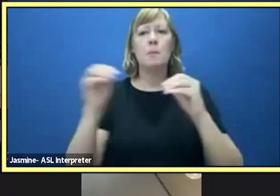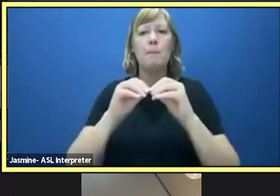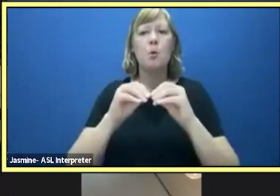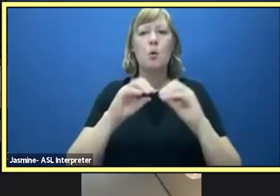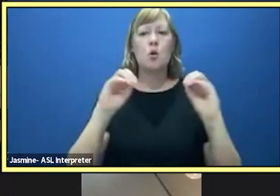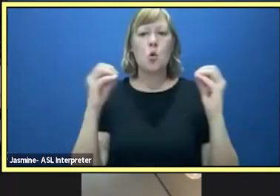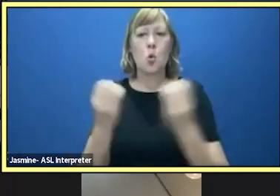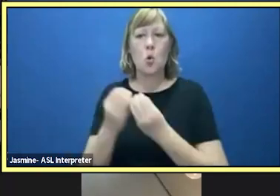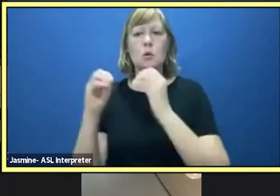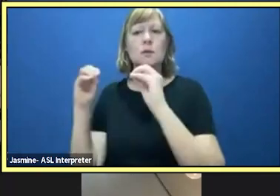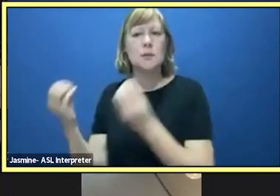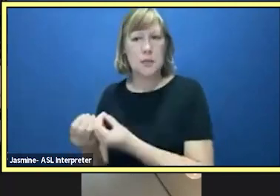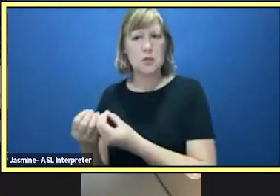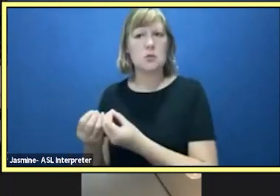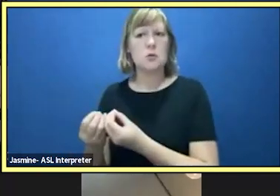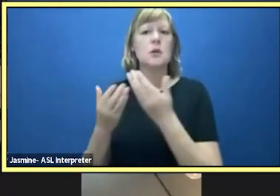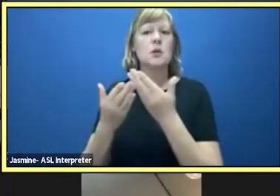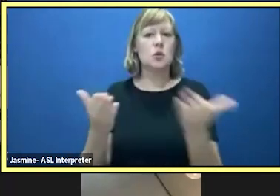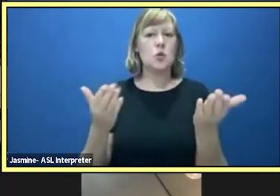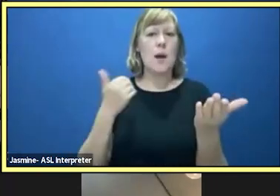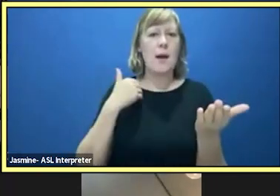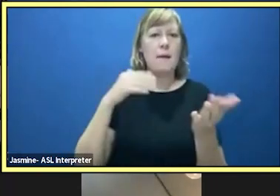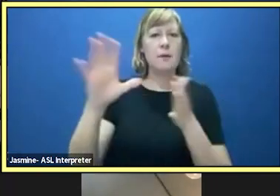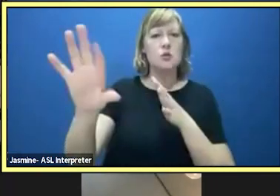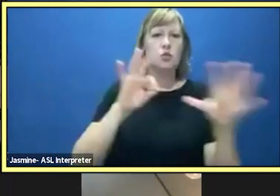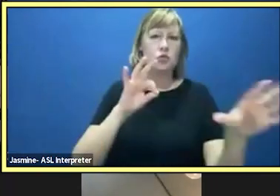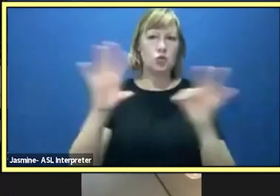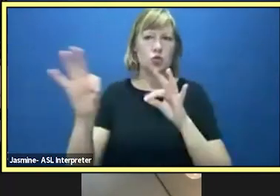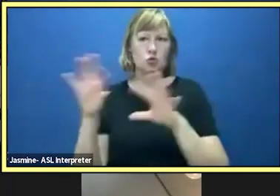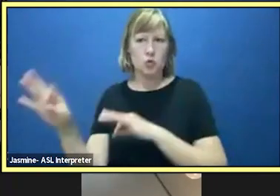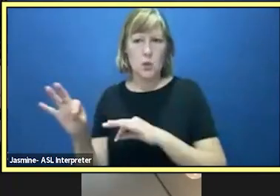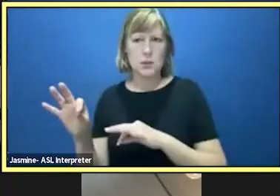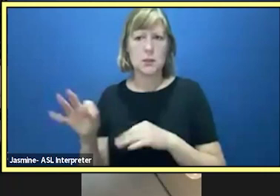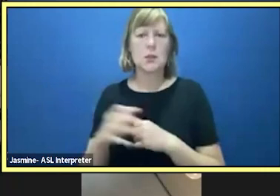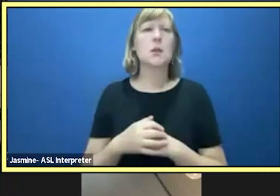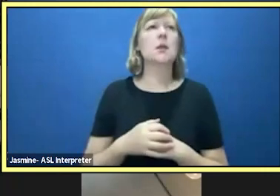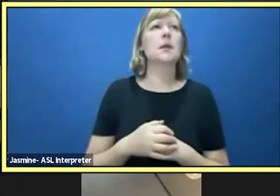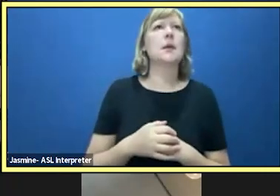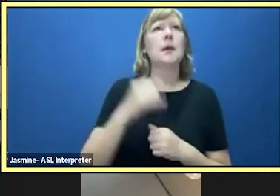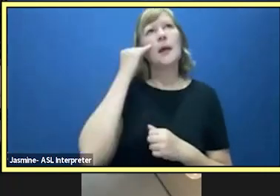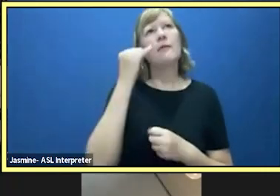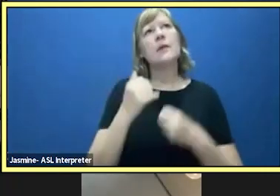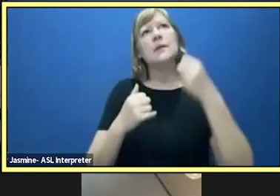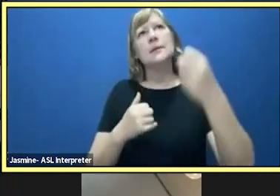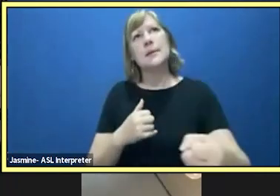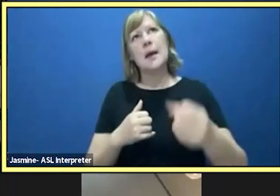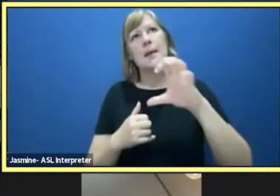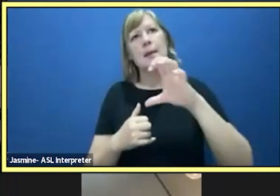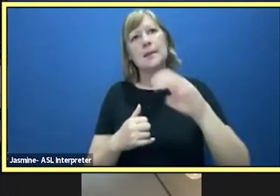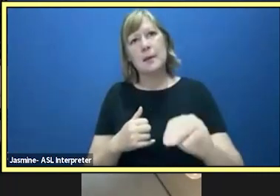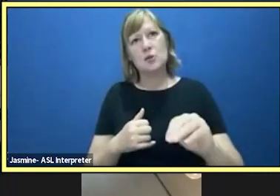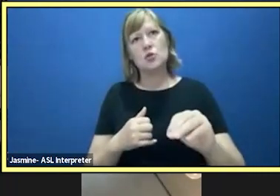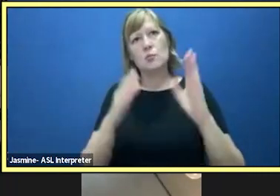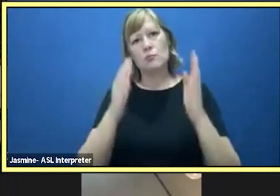Within that organization, if they assign you a case manager and there's a concern or it's not working out so